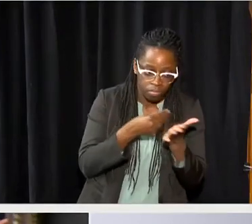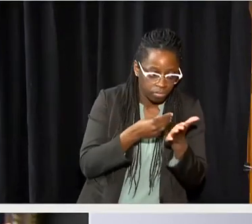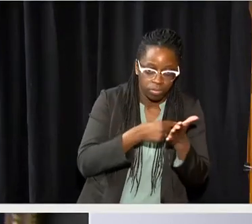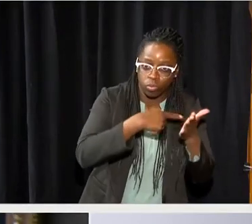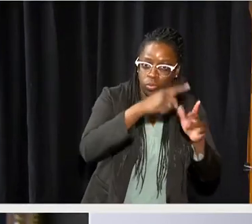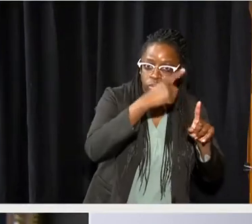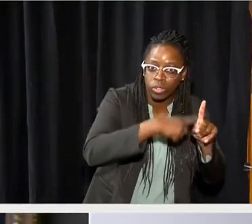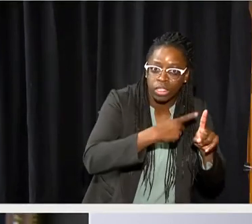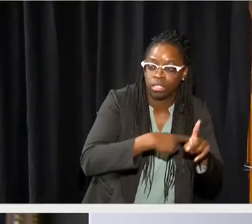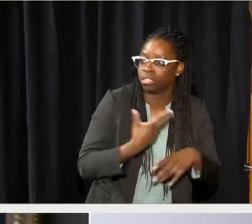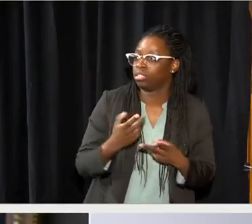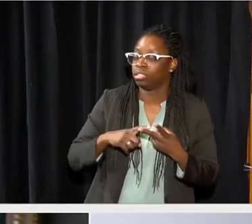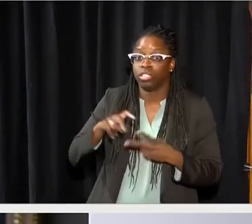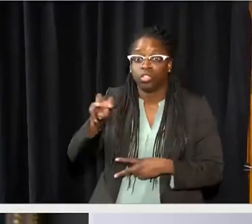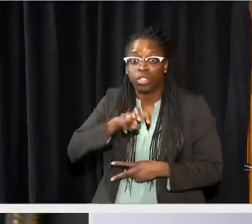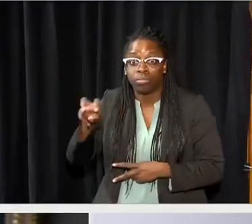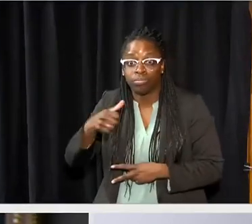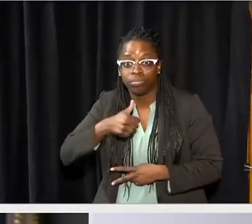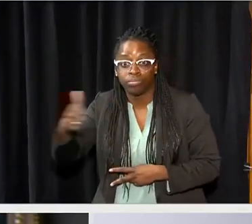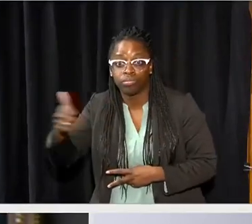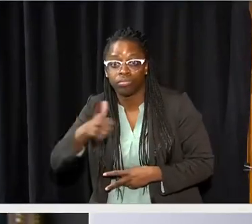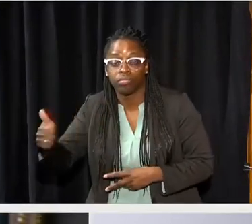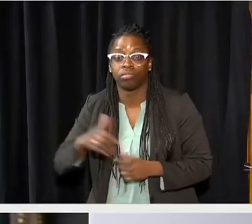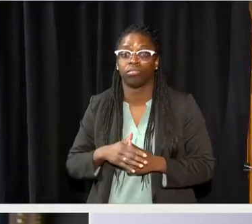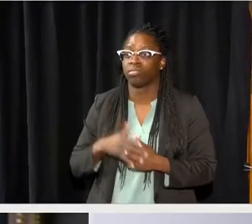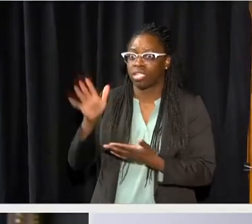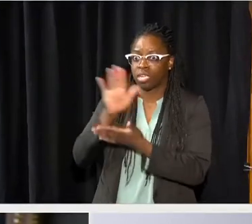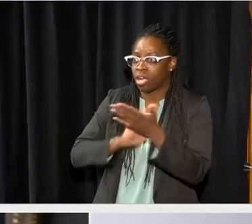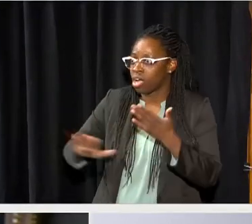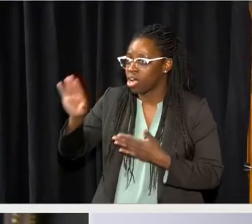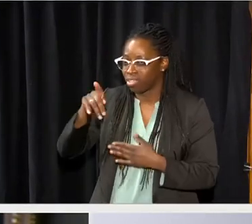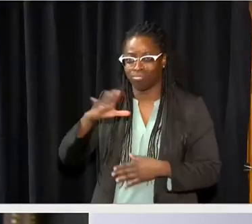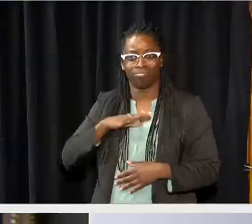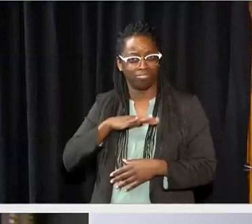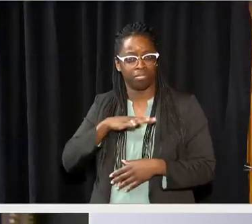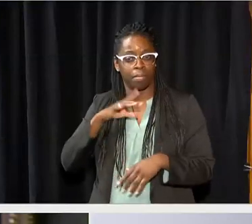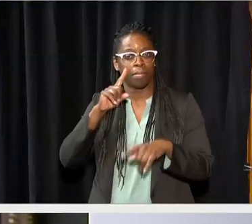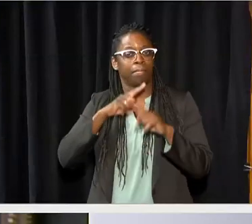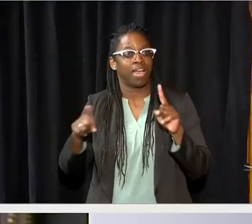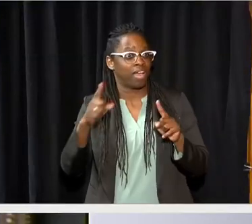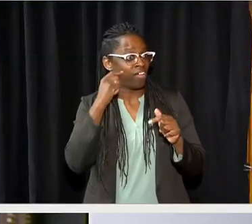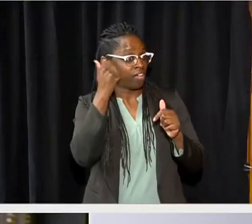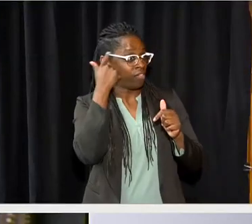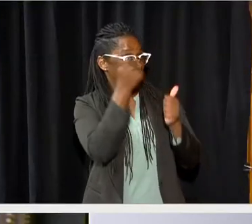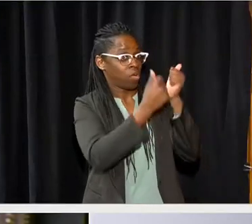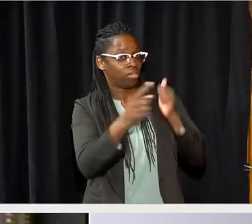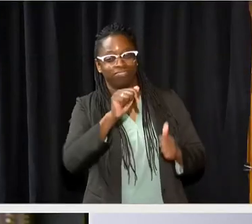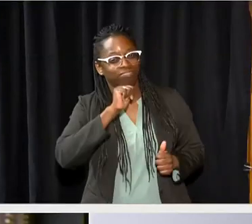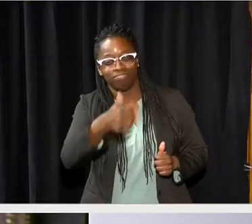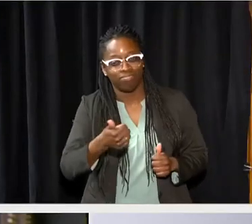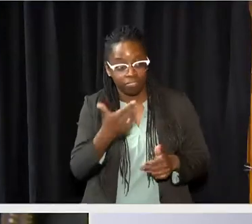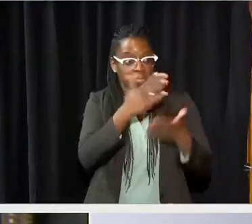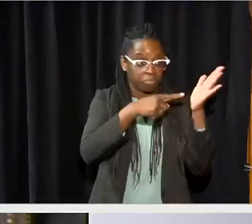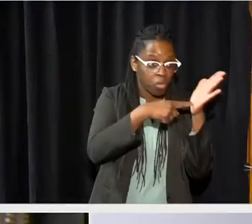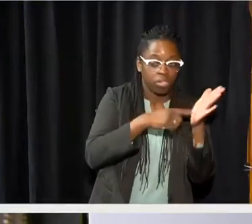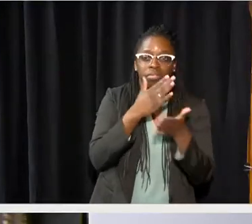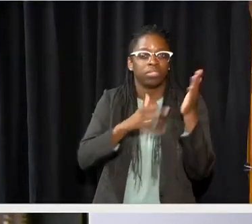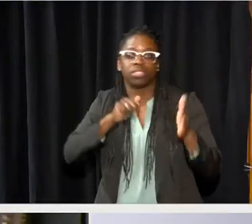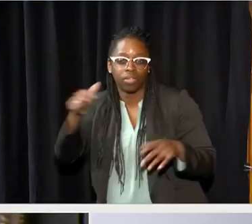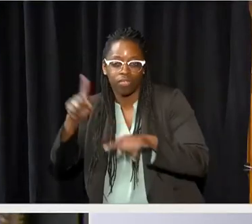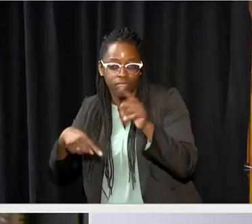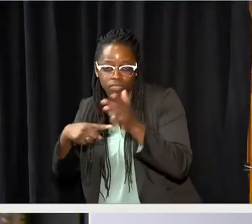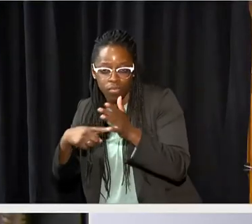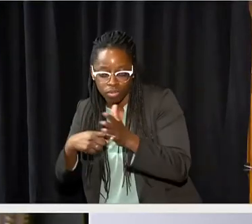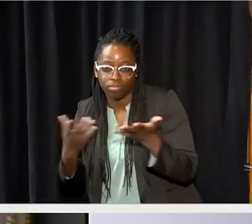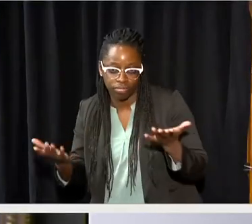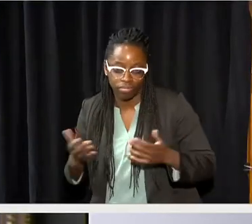and transportation. Our schools are the best, but not for every student. Congested roads and slow trains steal